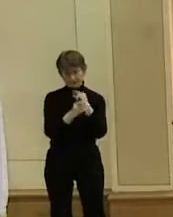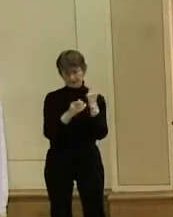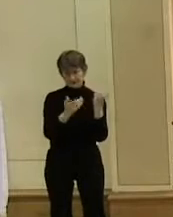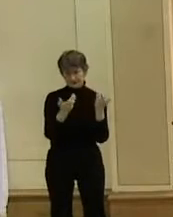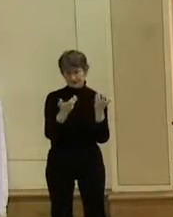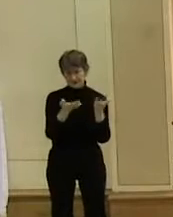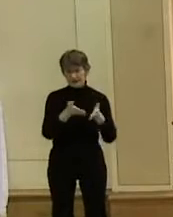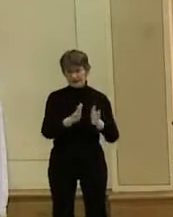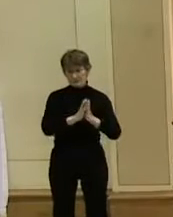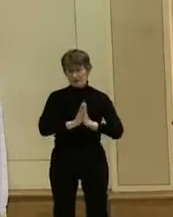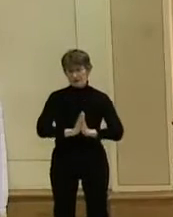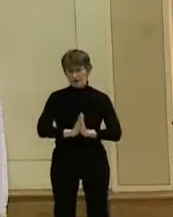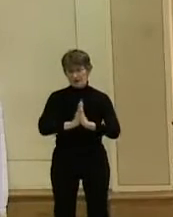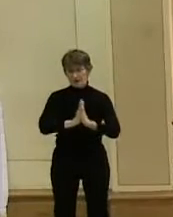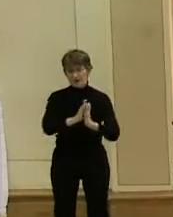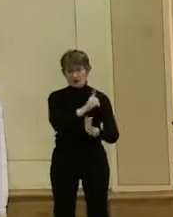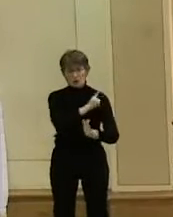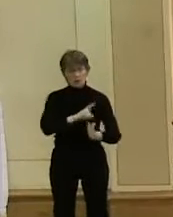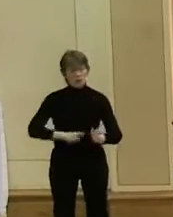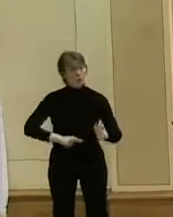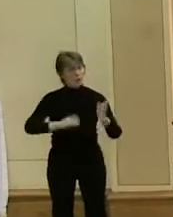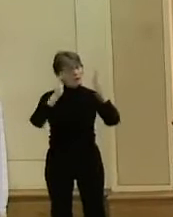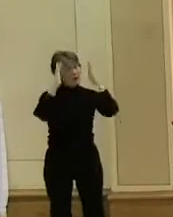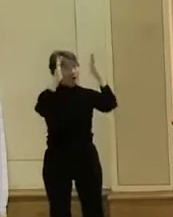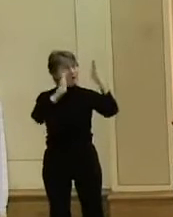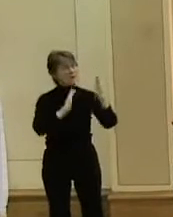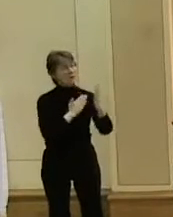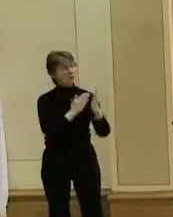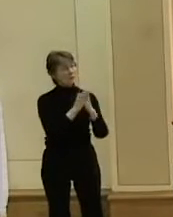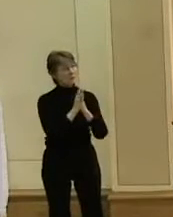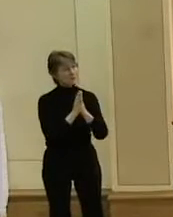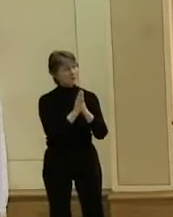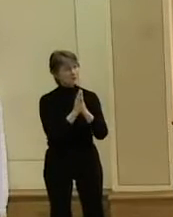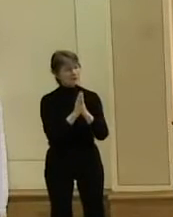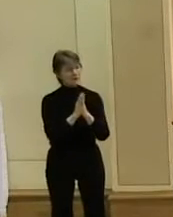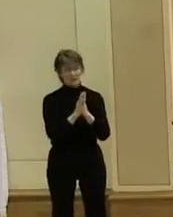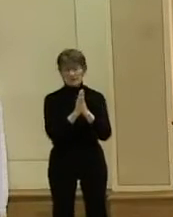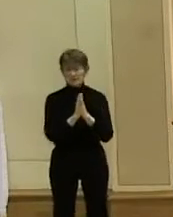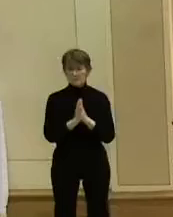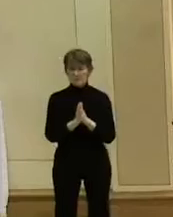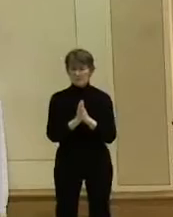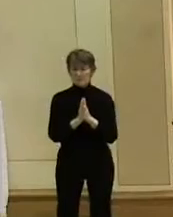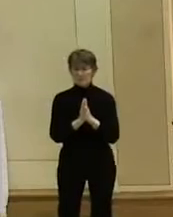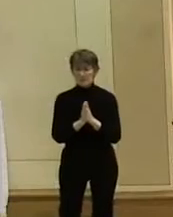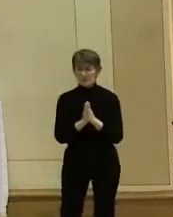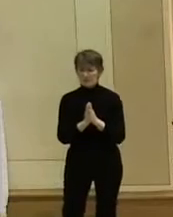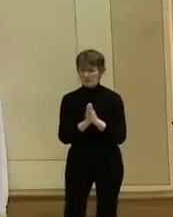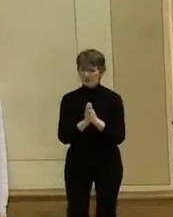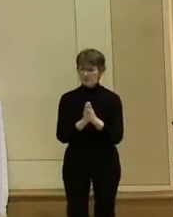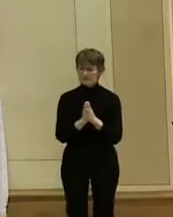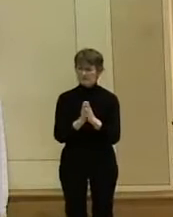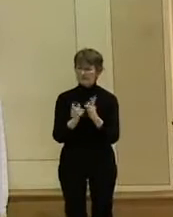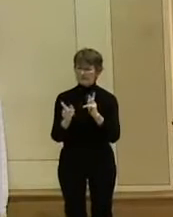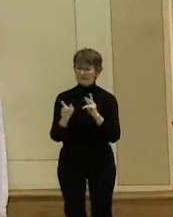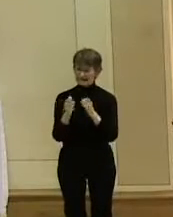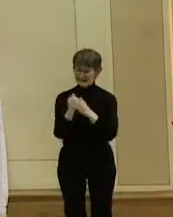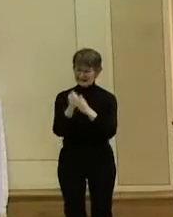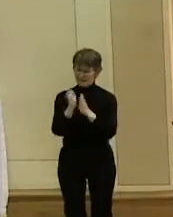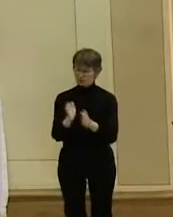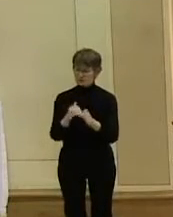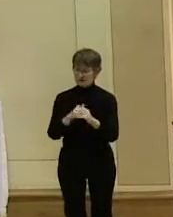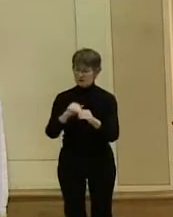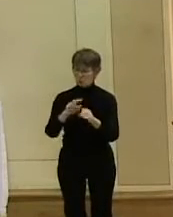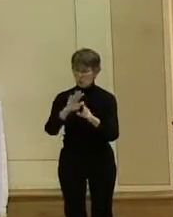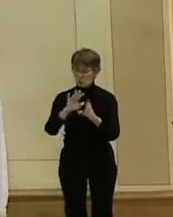us pray to the Lord. Lord, hear our prayers. For those entrusted with leadership, may they follow